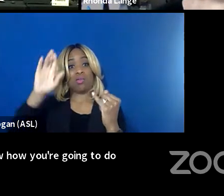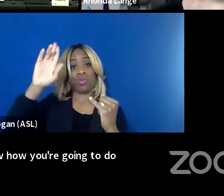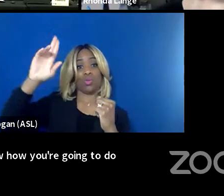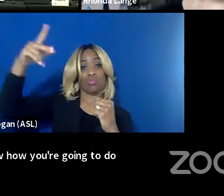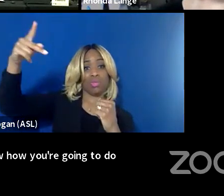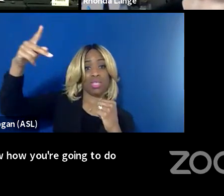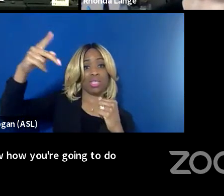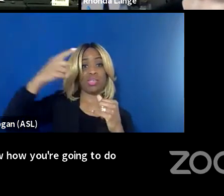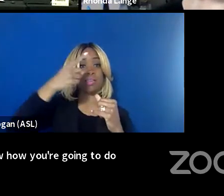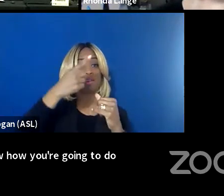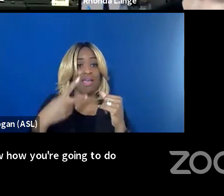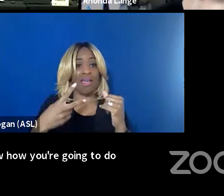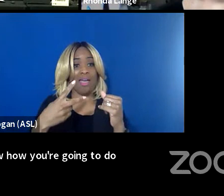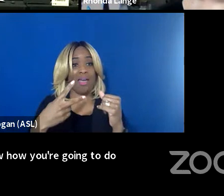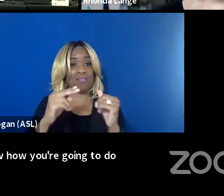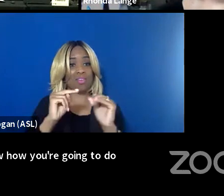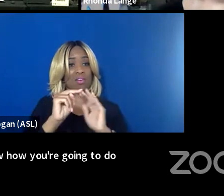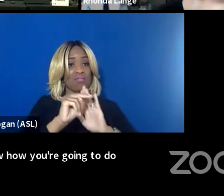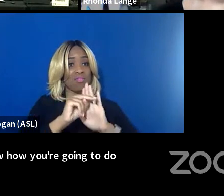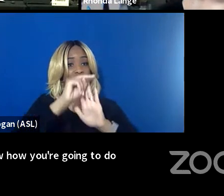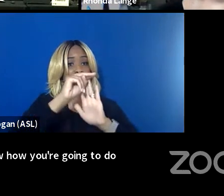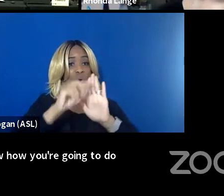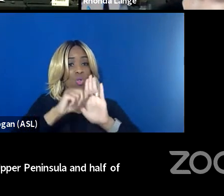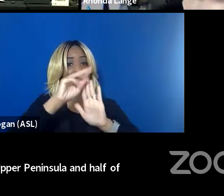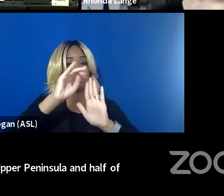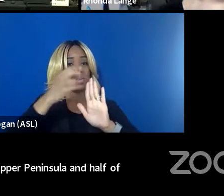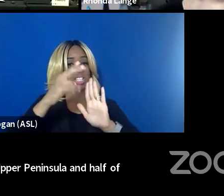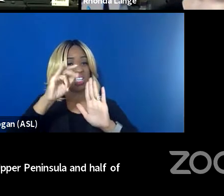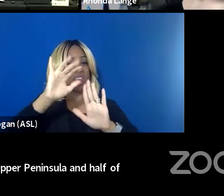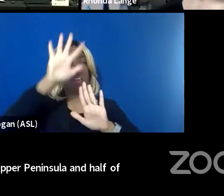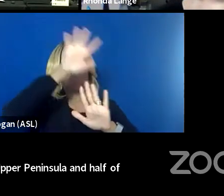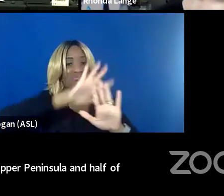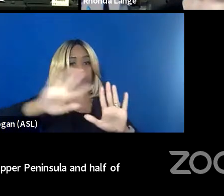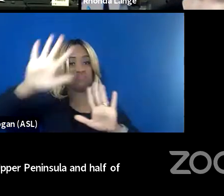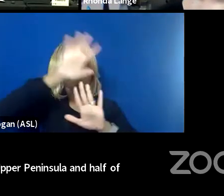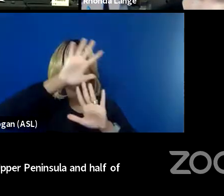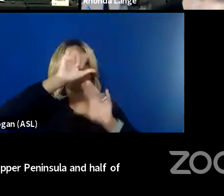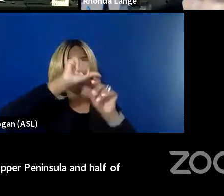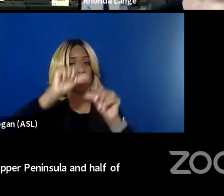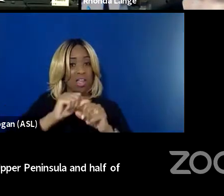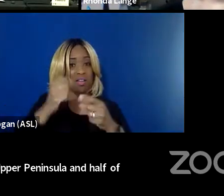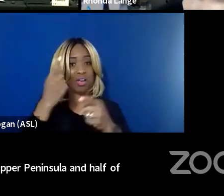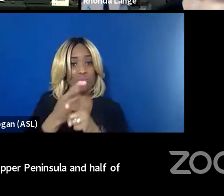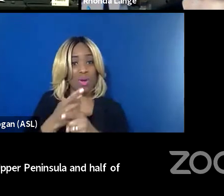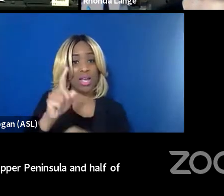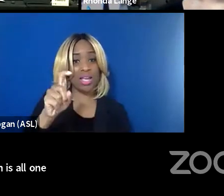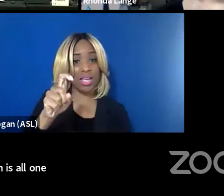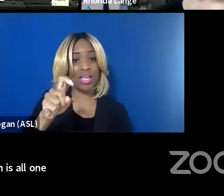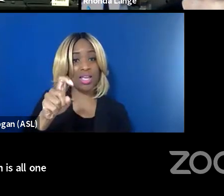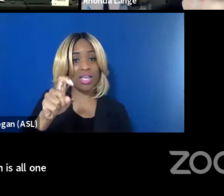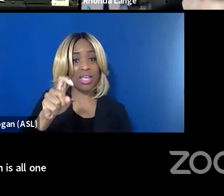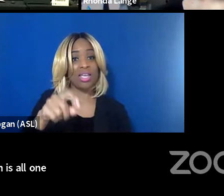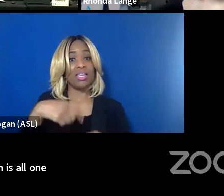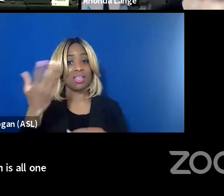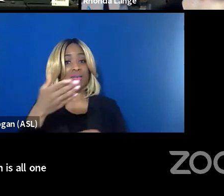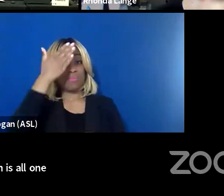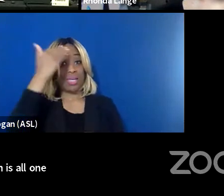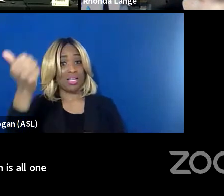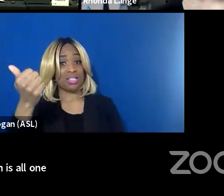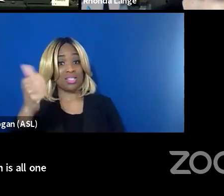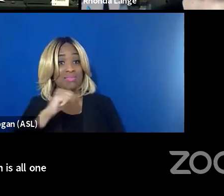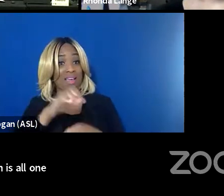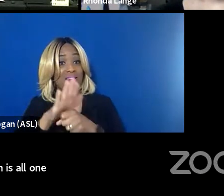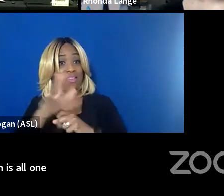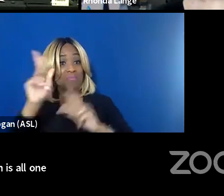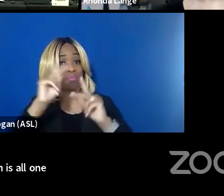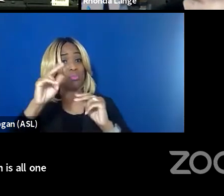Peninsula and half of Northern Michigan is all one area. Is that correct? Right? Because there's not enough